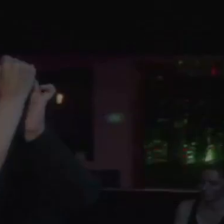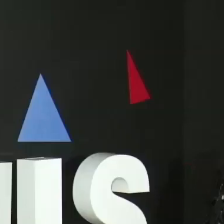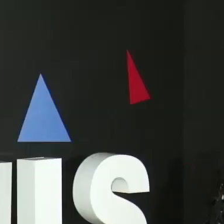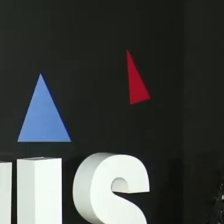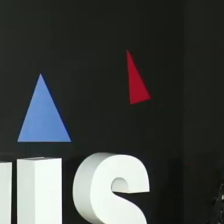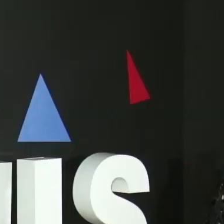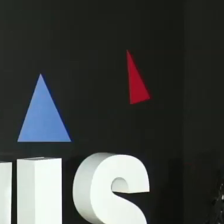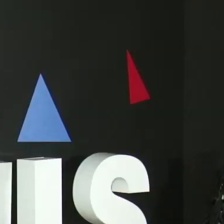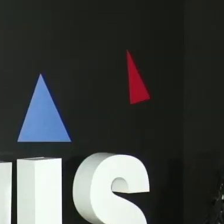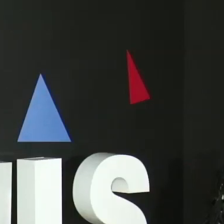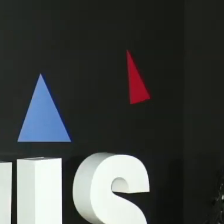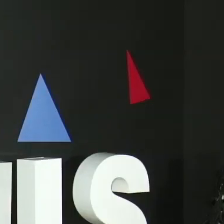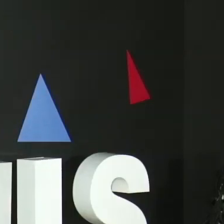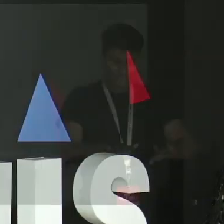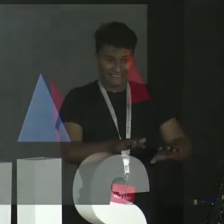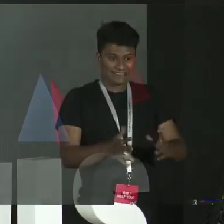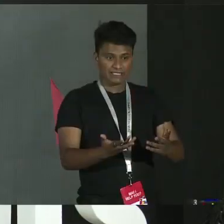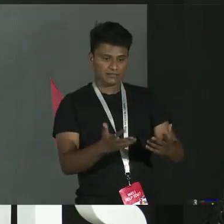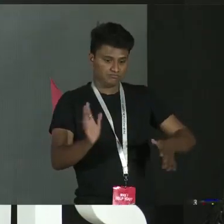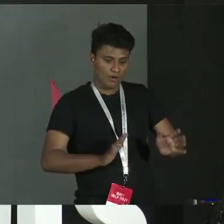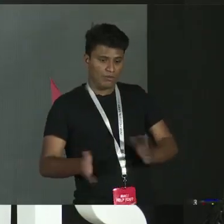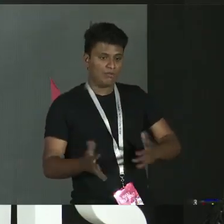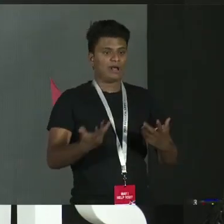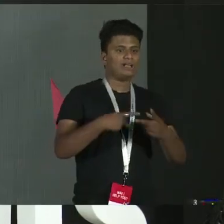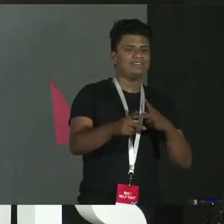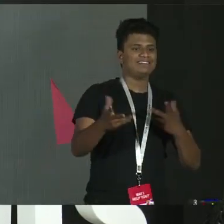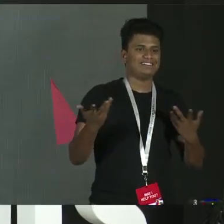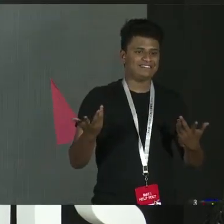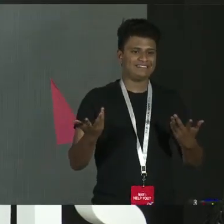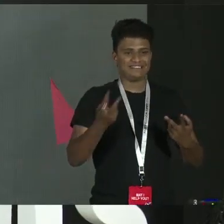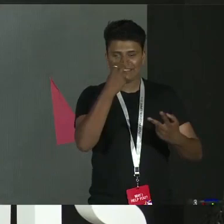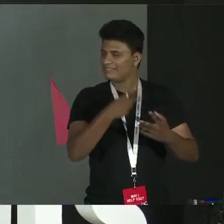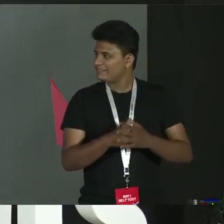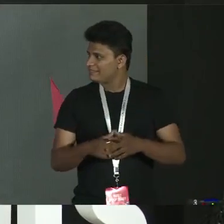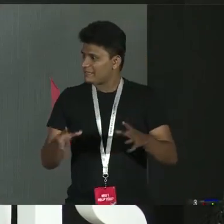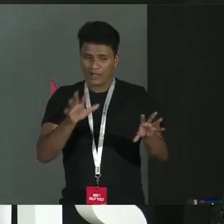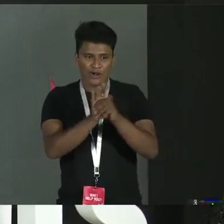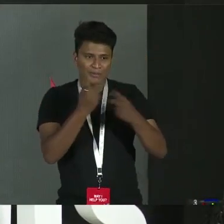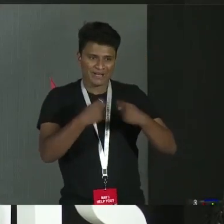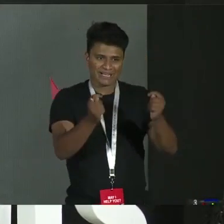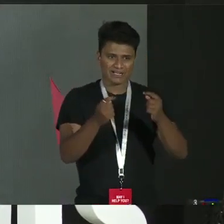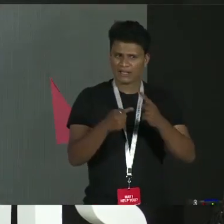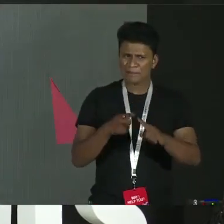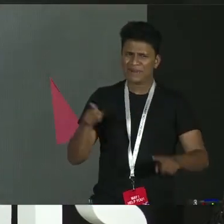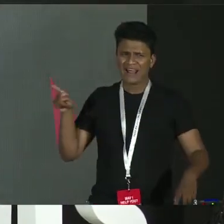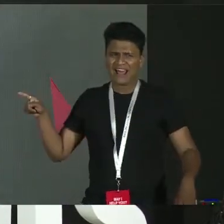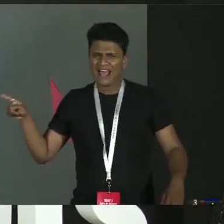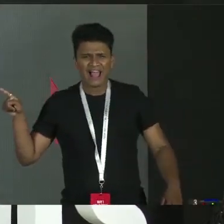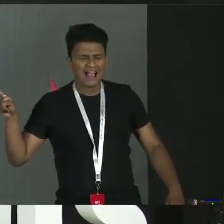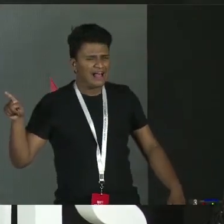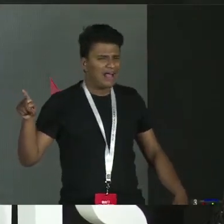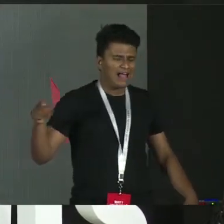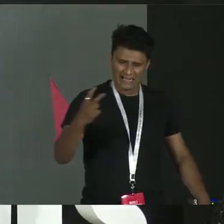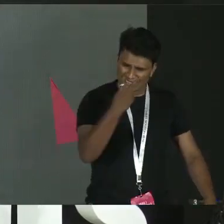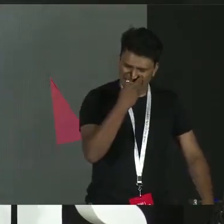fingers of the musicians and seeing the beat in the musicians. For me, I'm